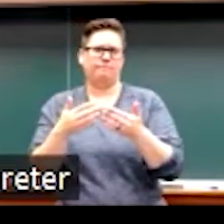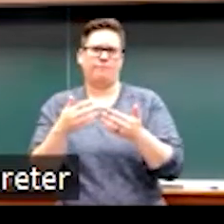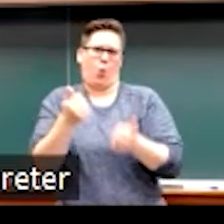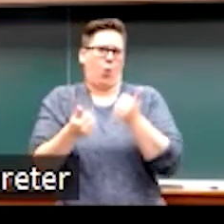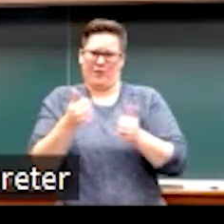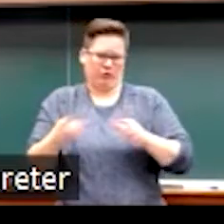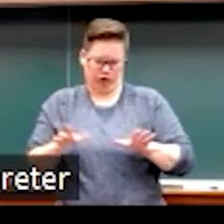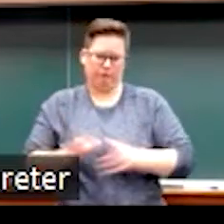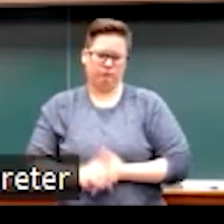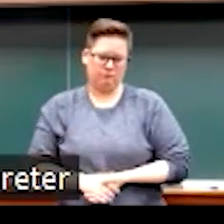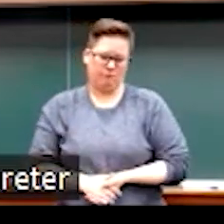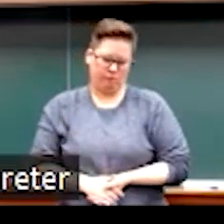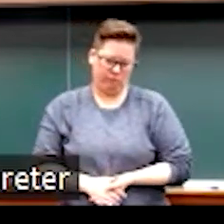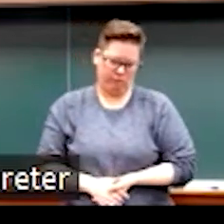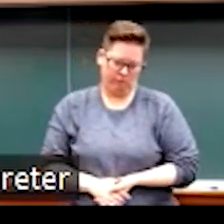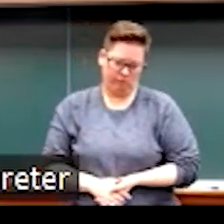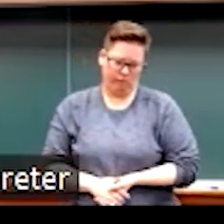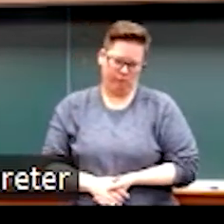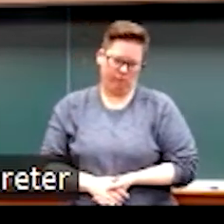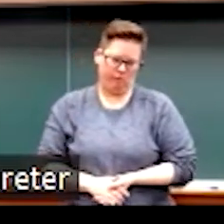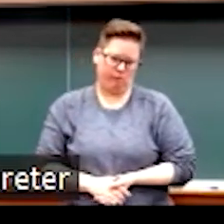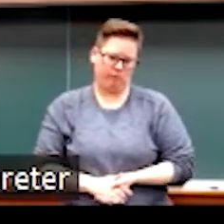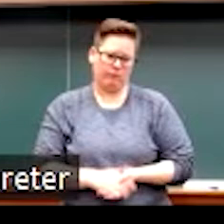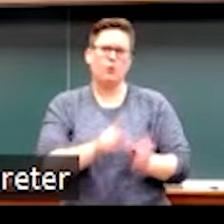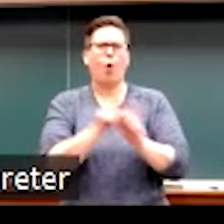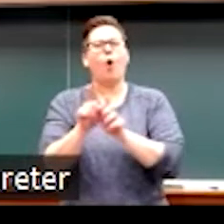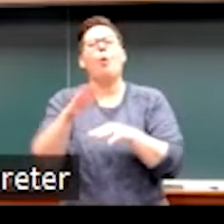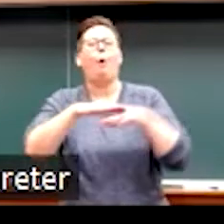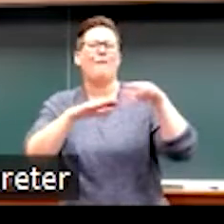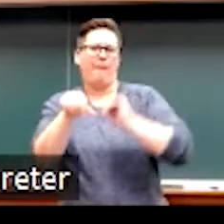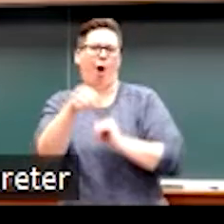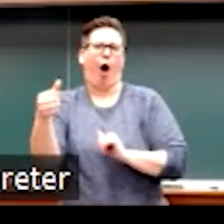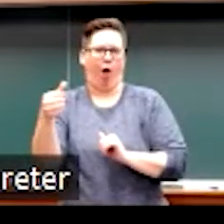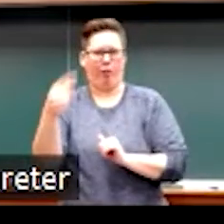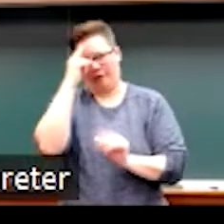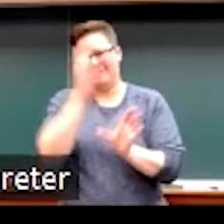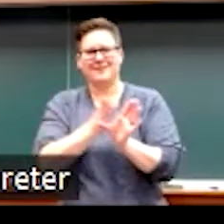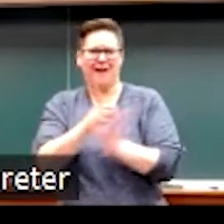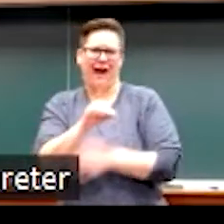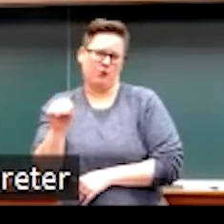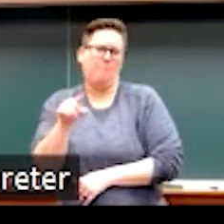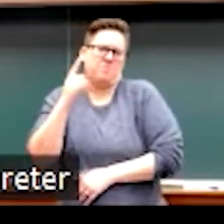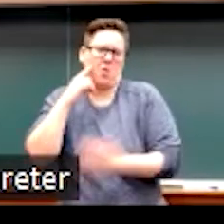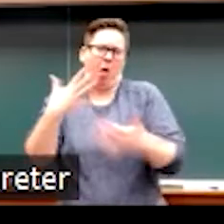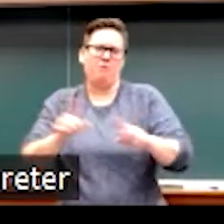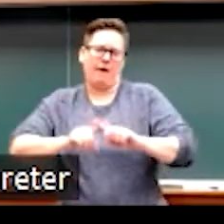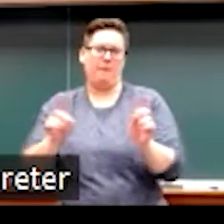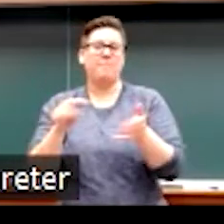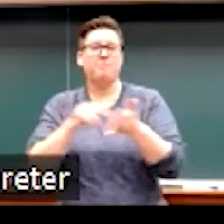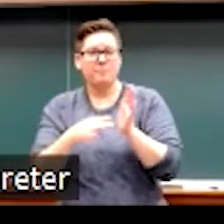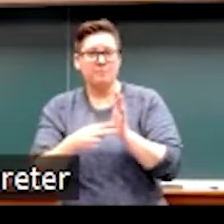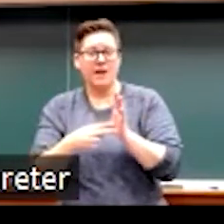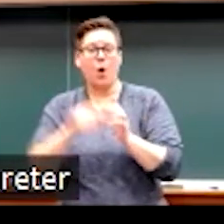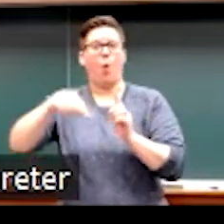combination you're looking at. Also overlap with other psychiatric disorders, but you heard that already. But what that means is that